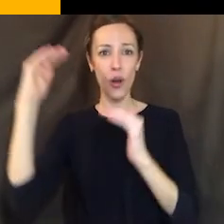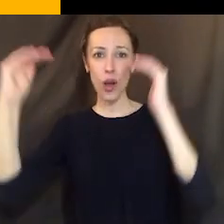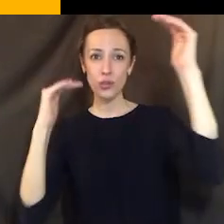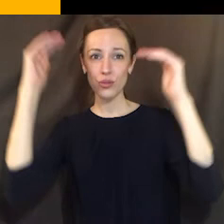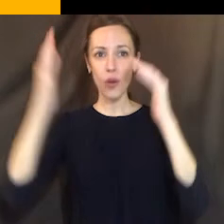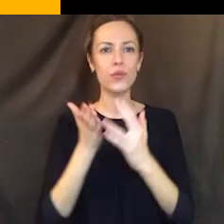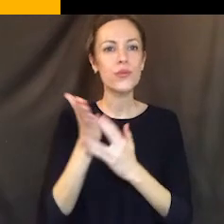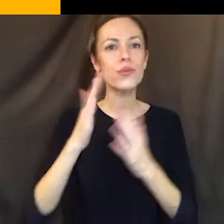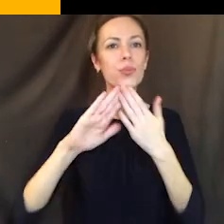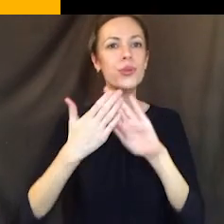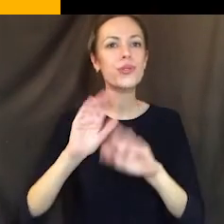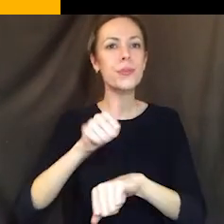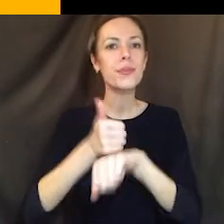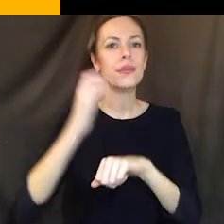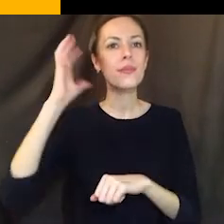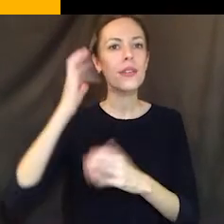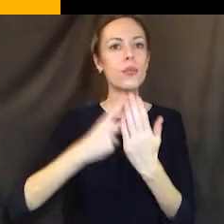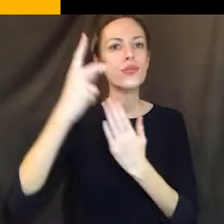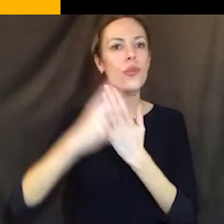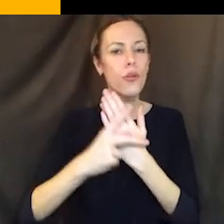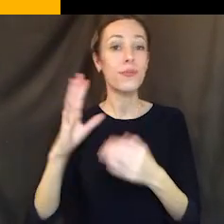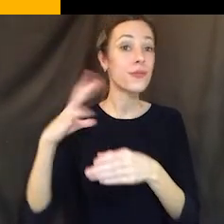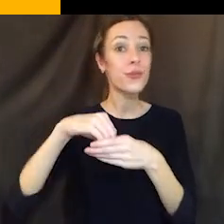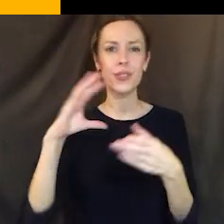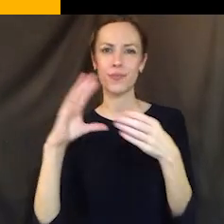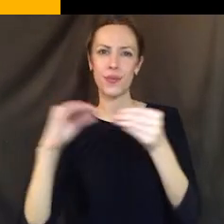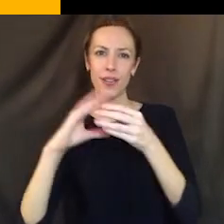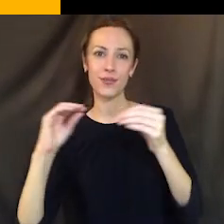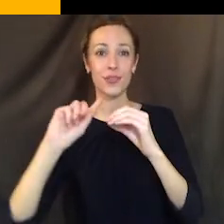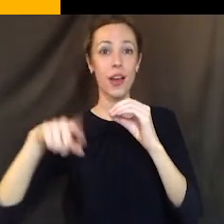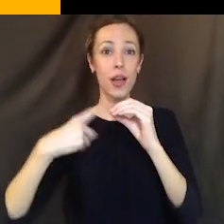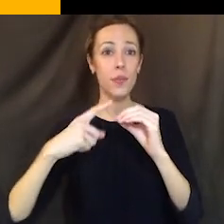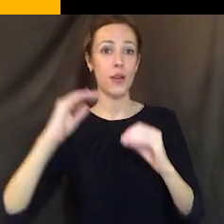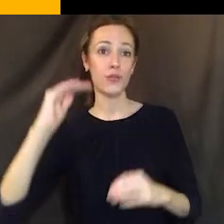with messaging on child protection that can be implemented in a playful manner.